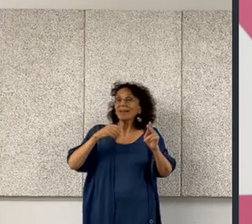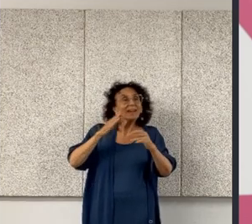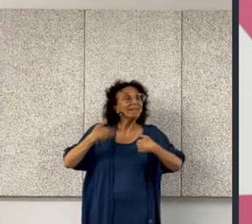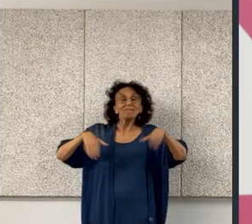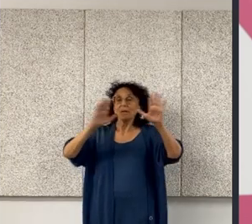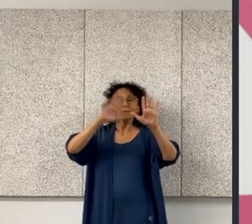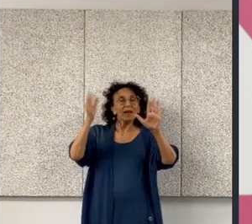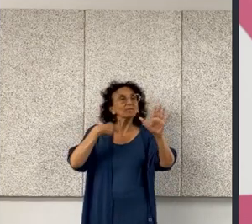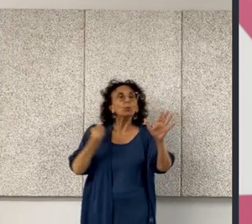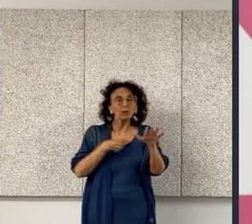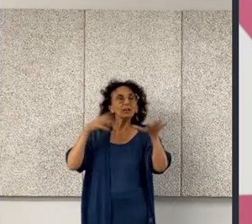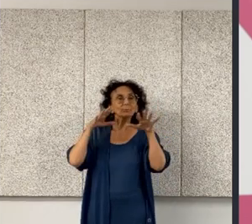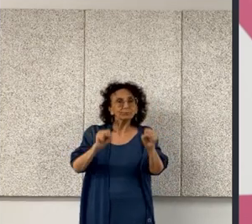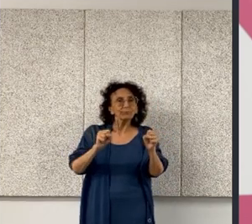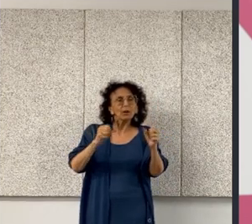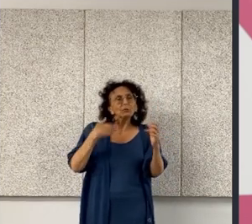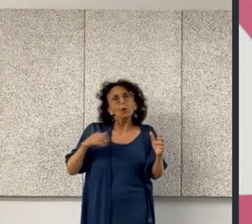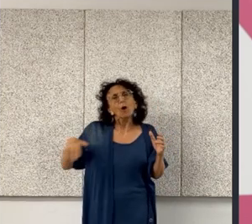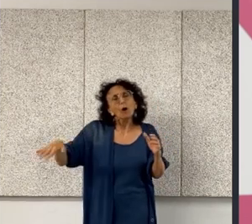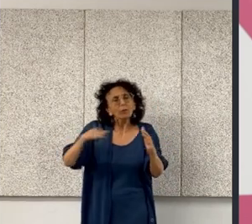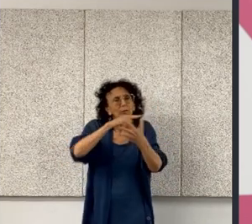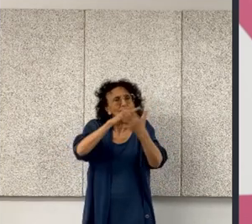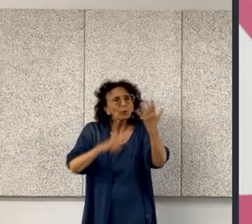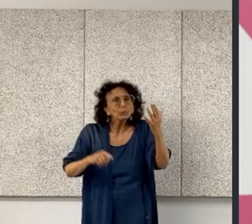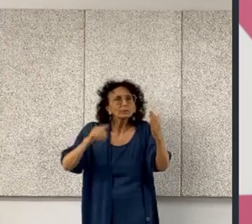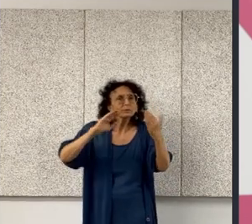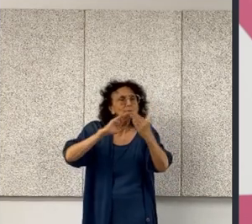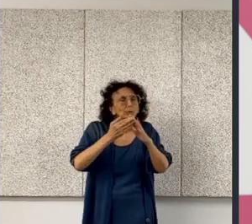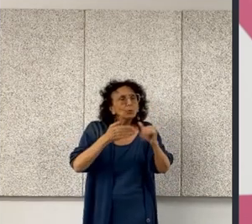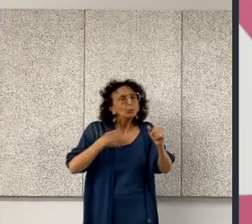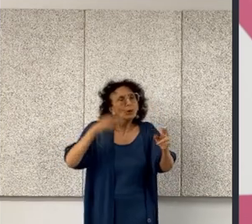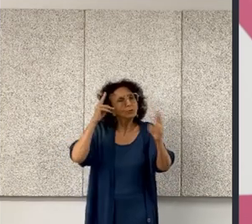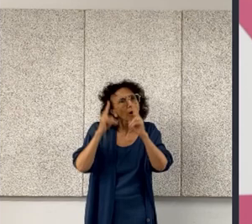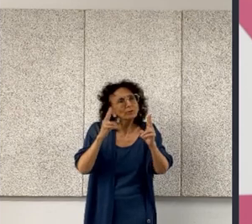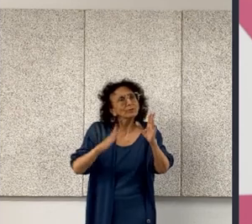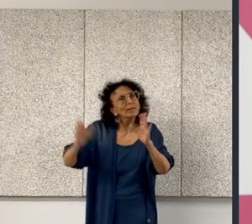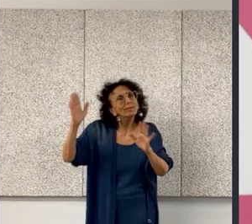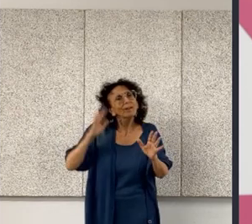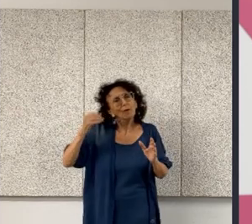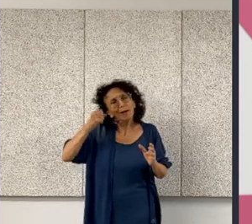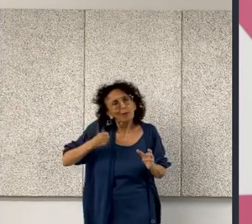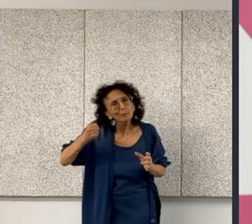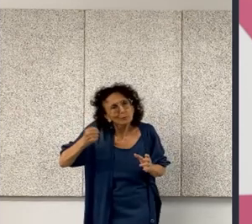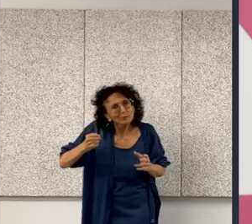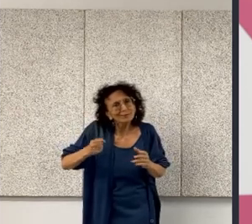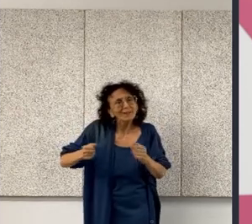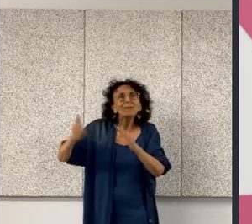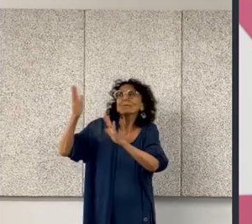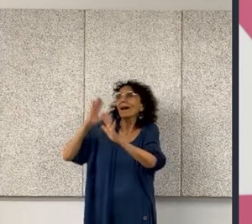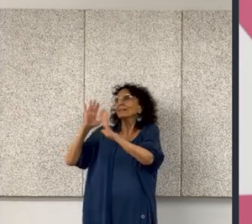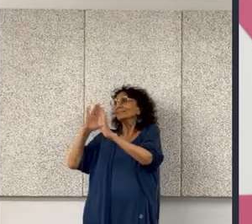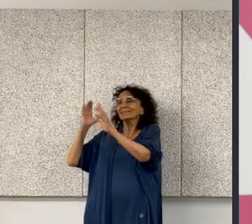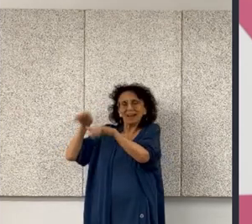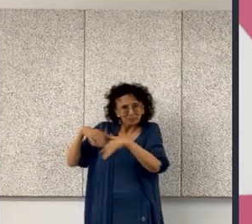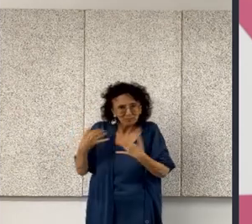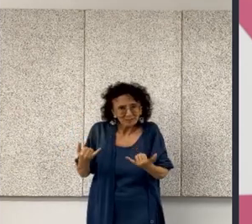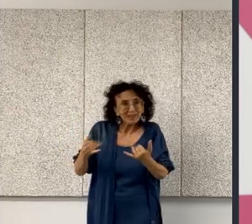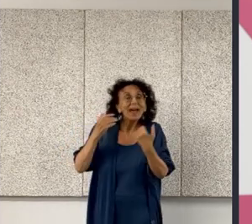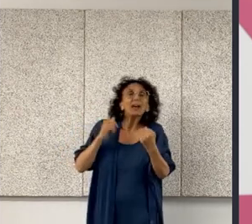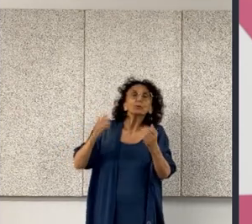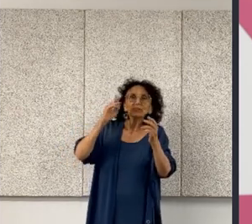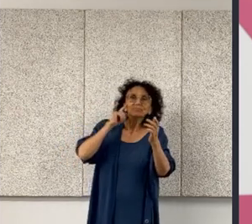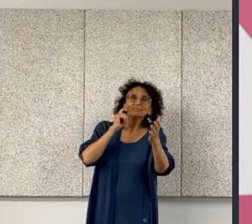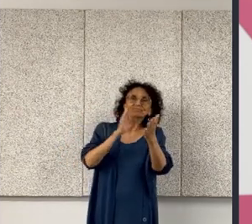indigenous communities, their elders past and present, as well as future generations. We also want to take this time